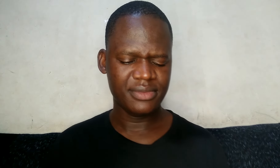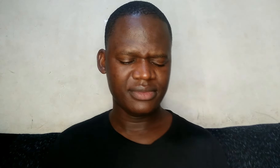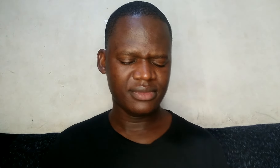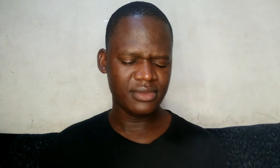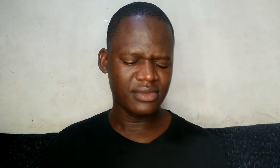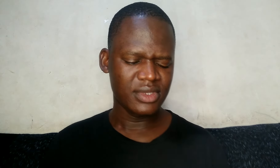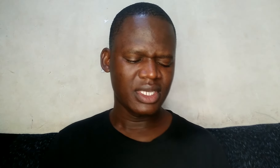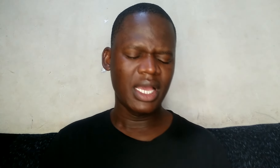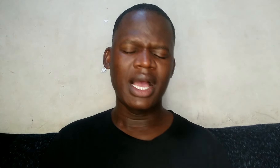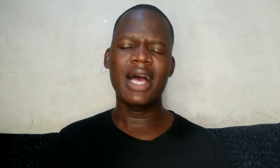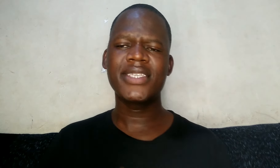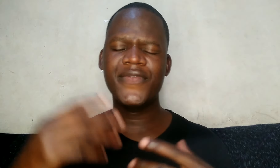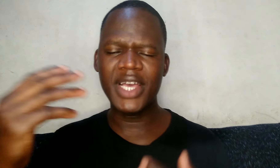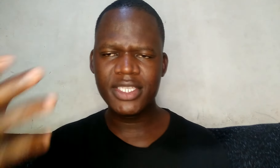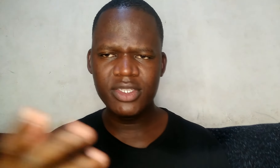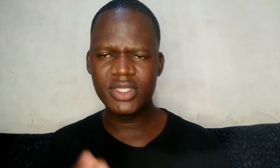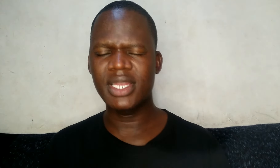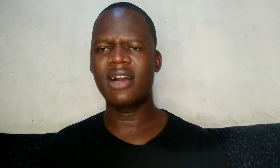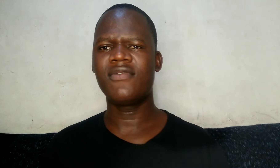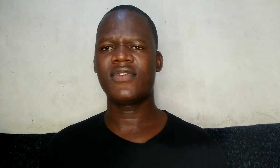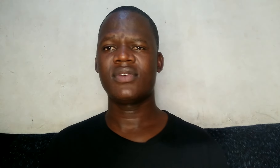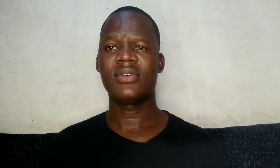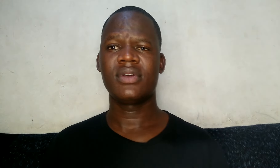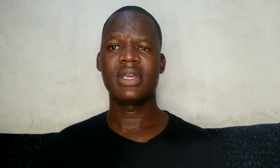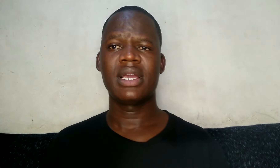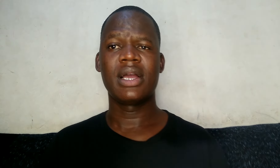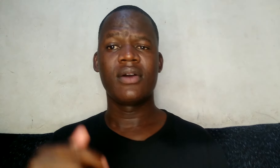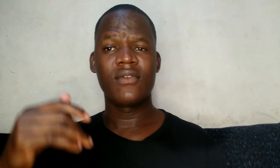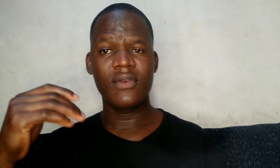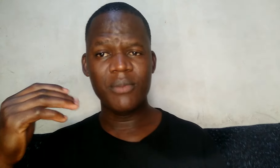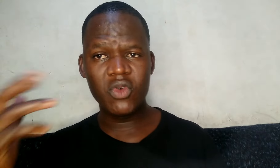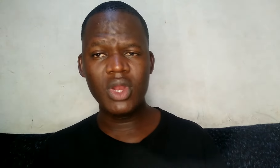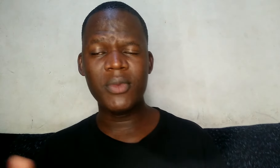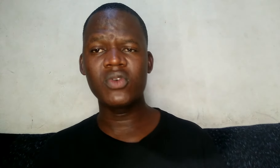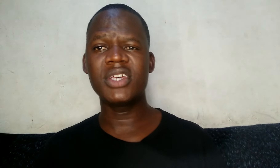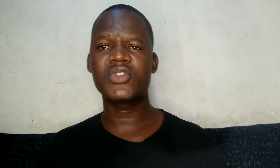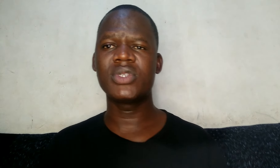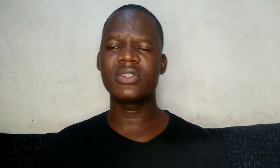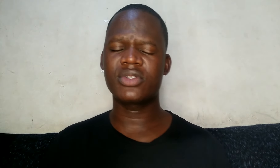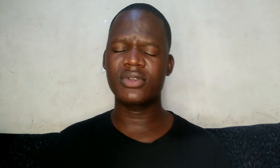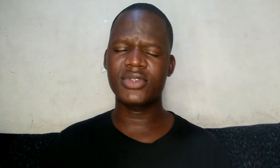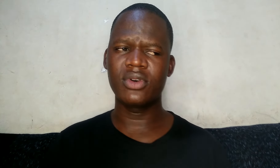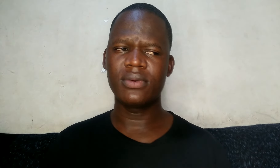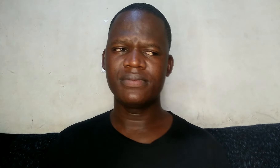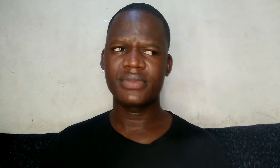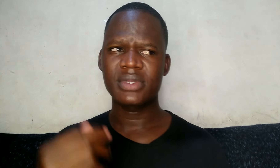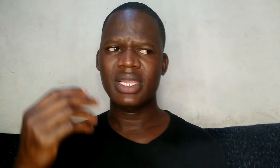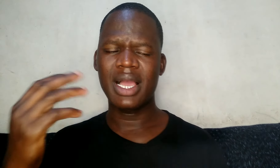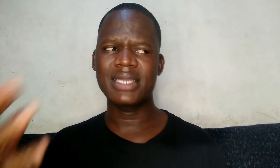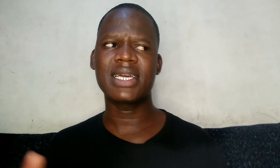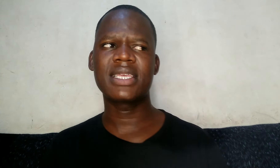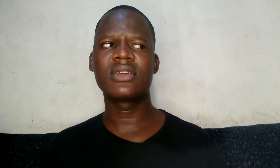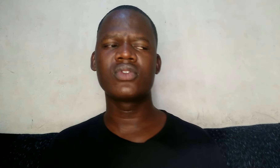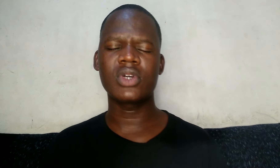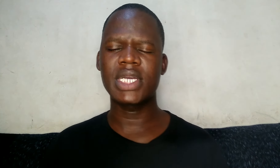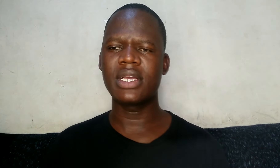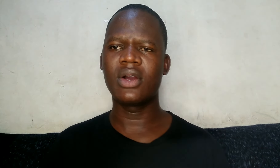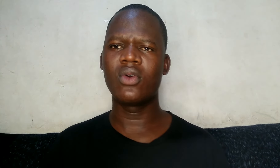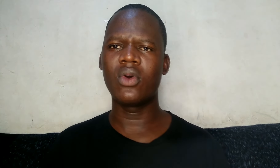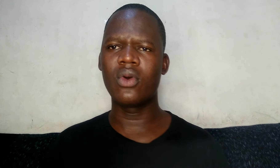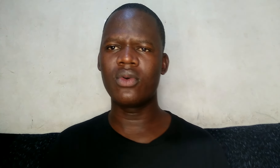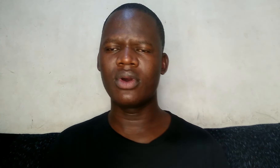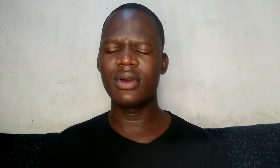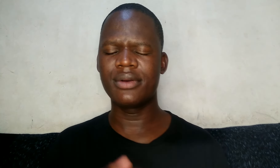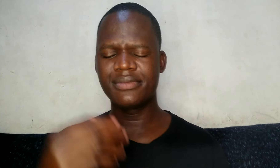saying. As if that is not enough, Miguna Miguna's tweet is also attacking Ruto,